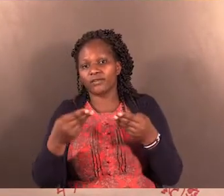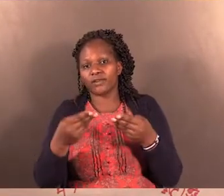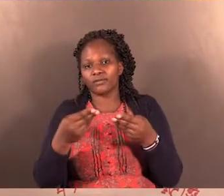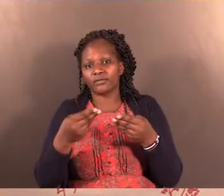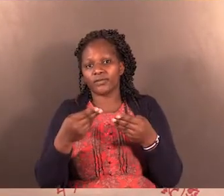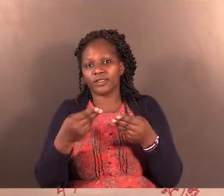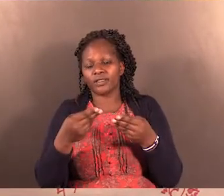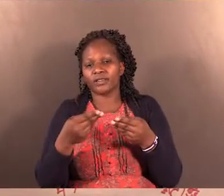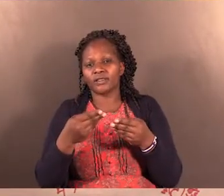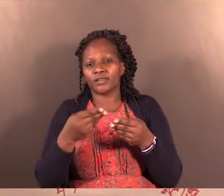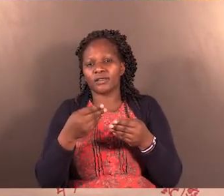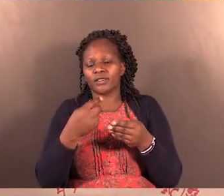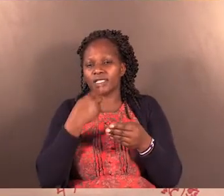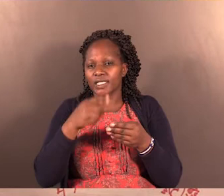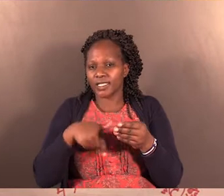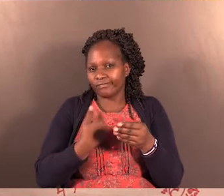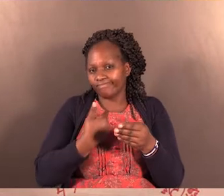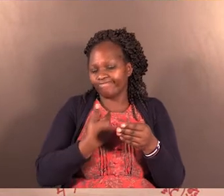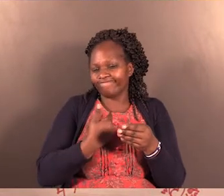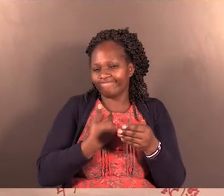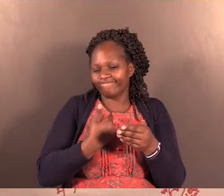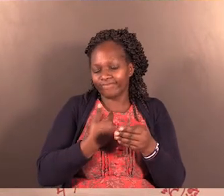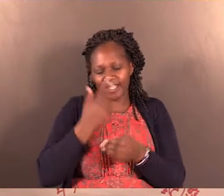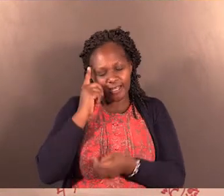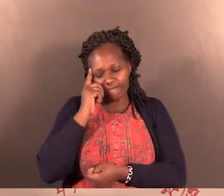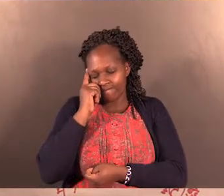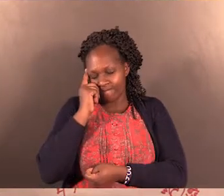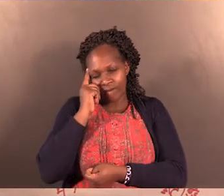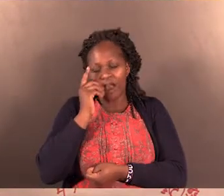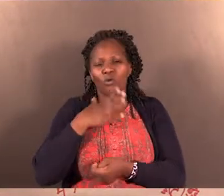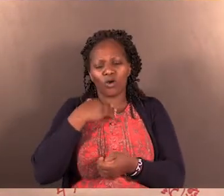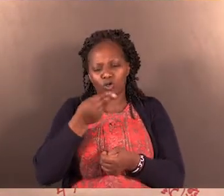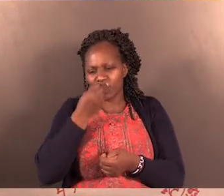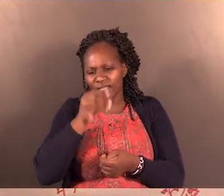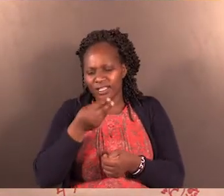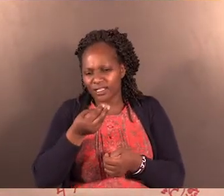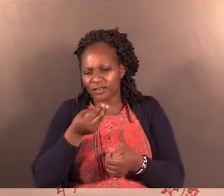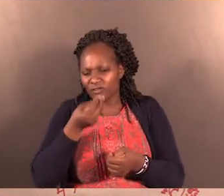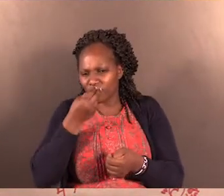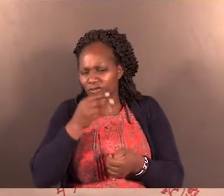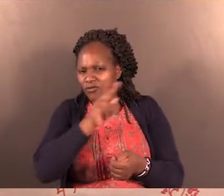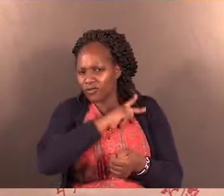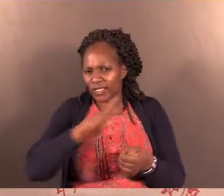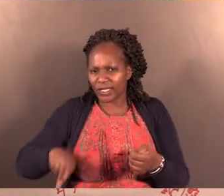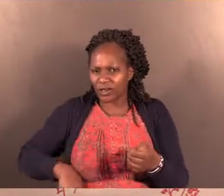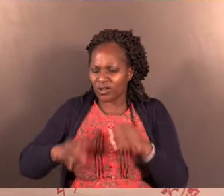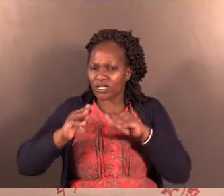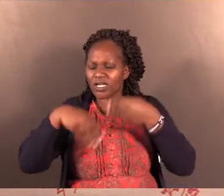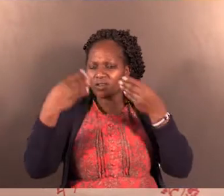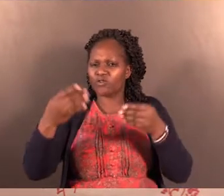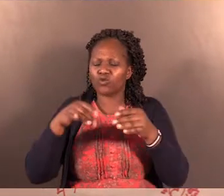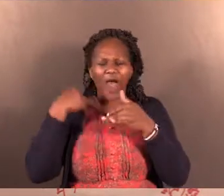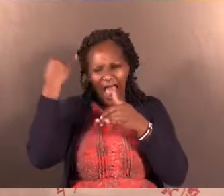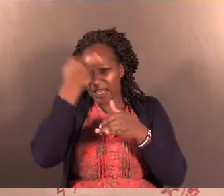idols. Then they thought amongst themselves, really? Are we going to take this food from the king, which is even being given